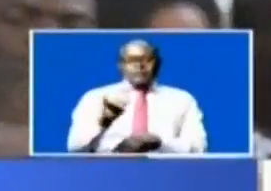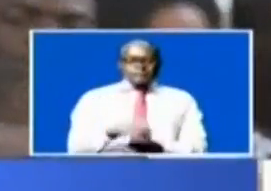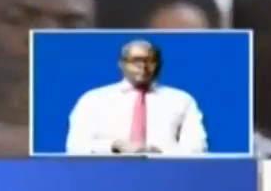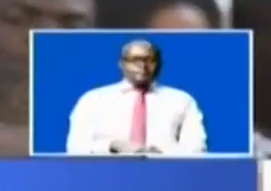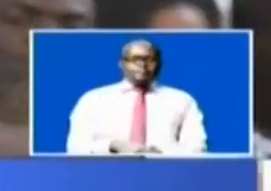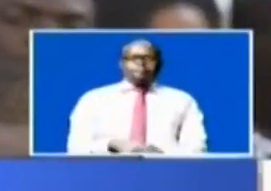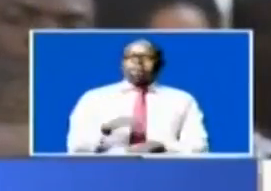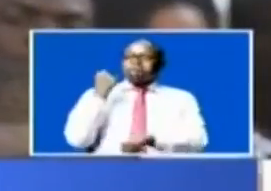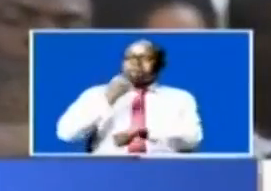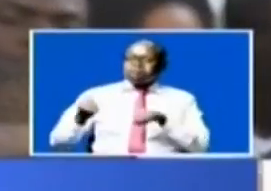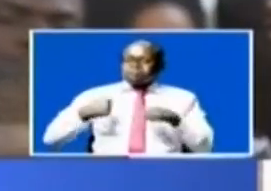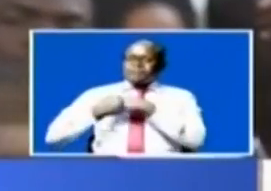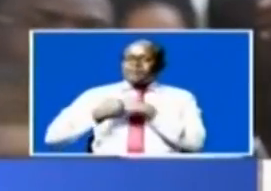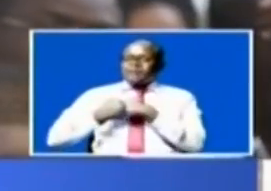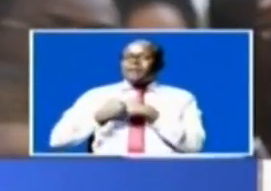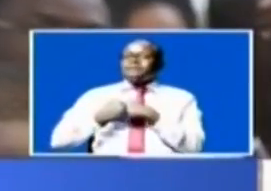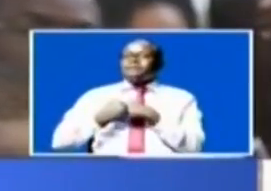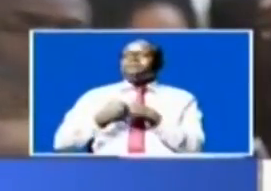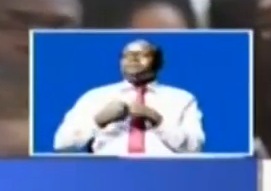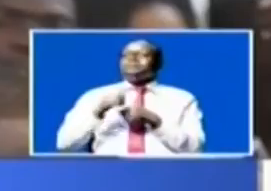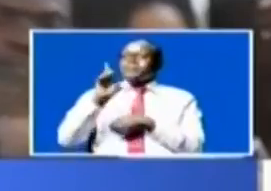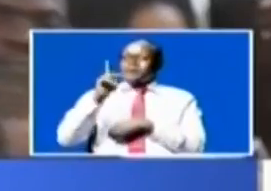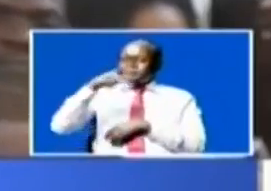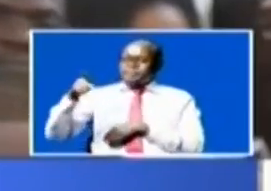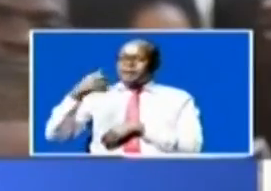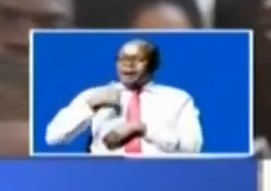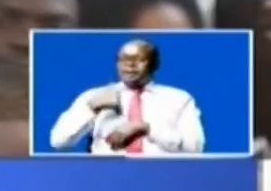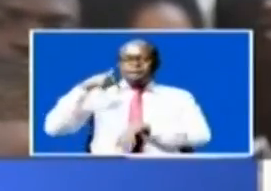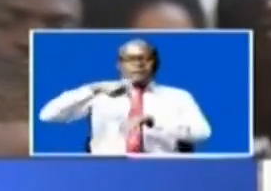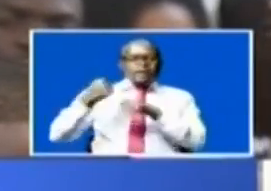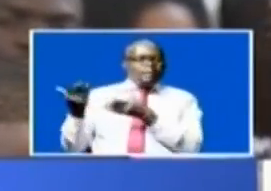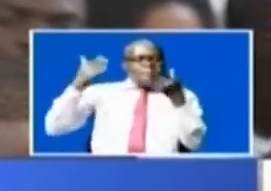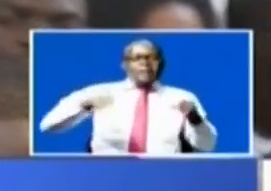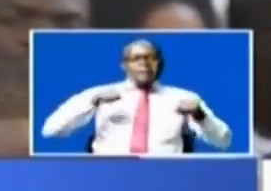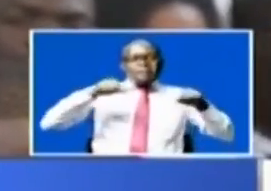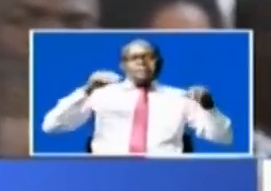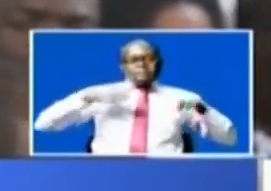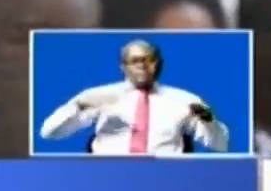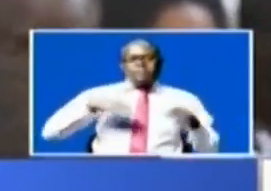see the difficulties and the challenges prosecutors face in prosecuting high-profile cases.